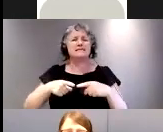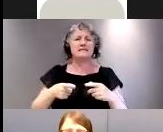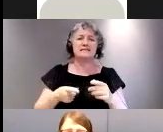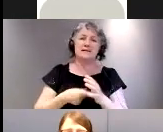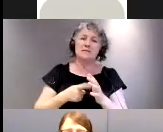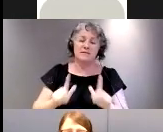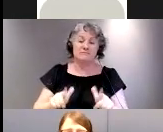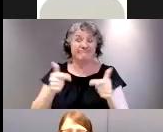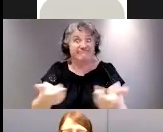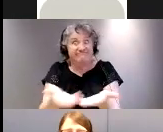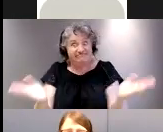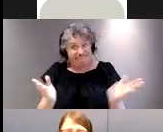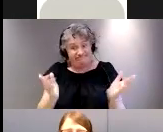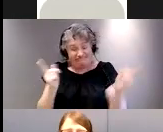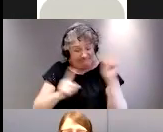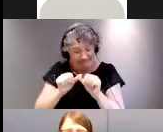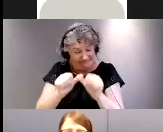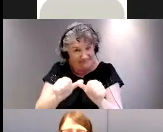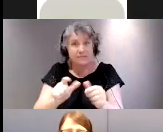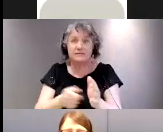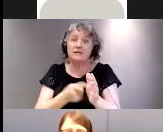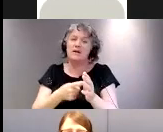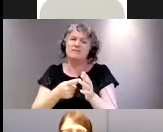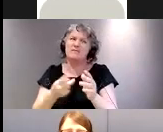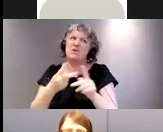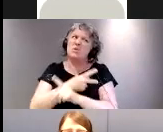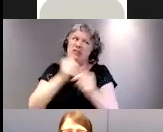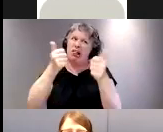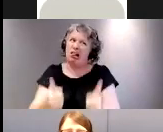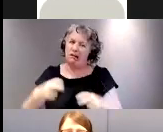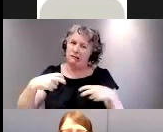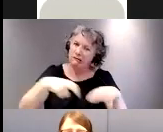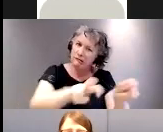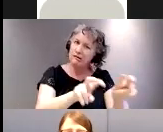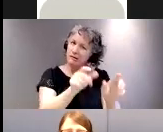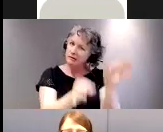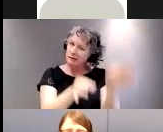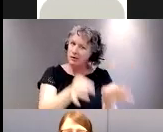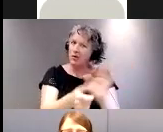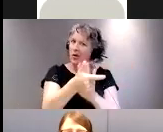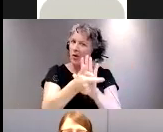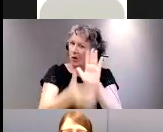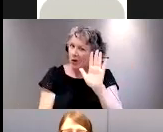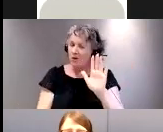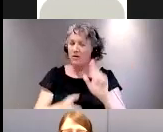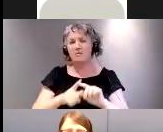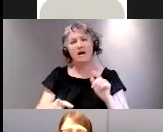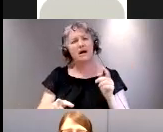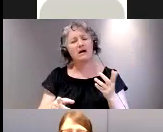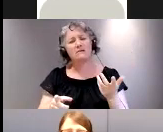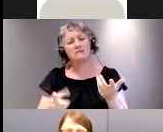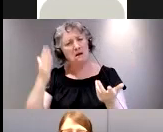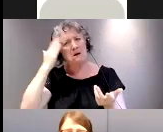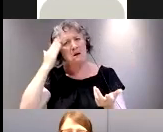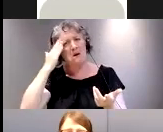off to legal support. But there's no, it depends is a terrible answer. And I know that, but the outcomes